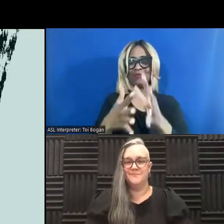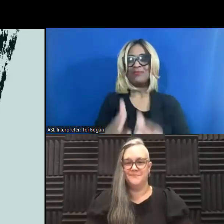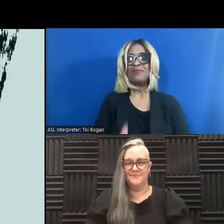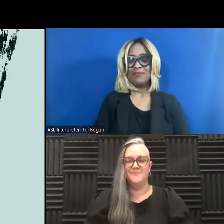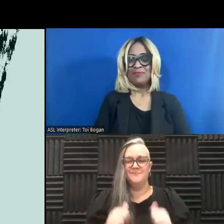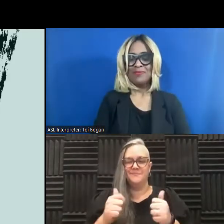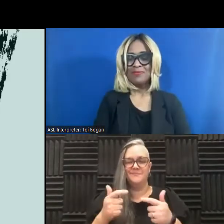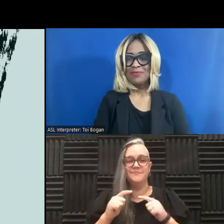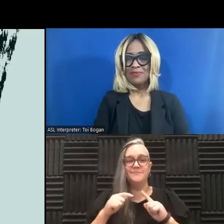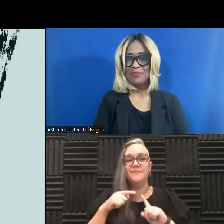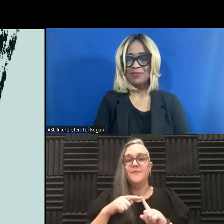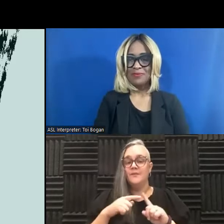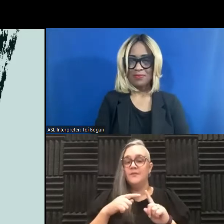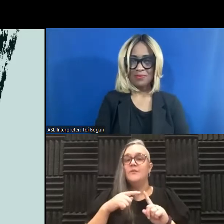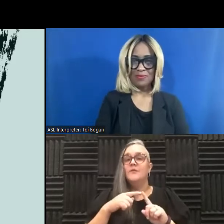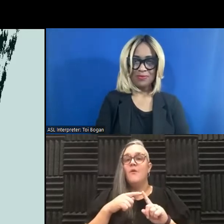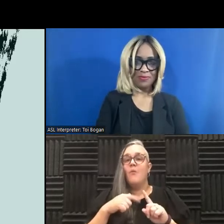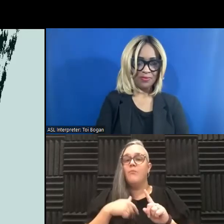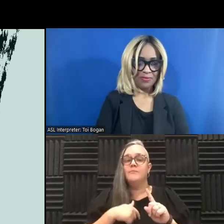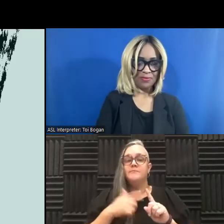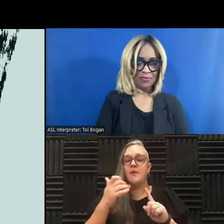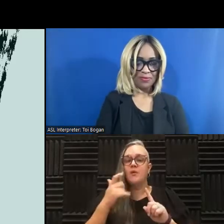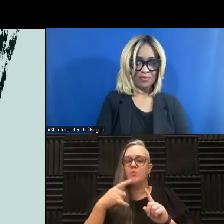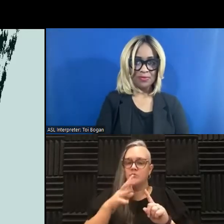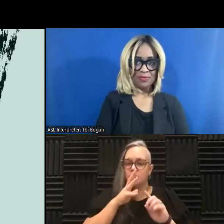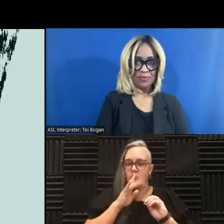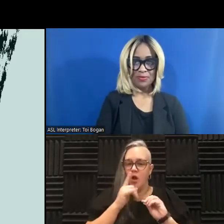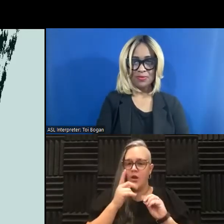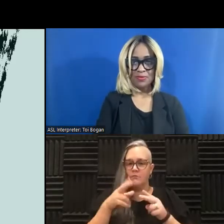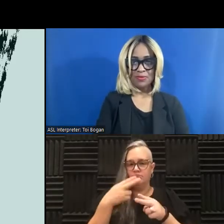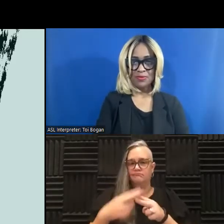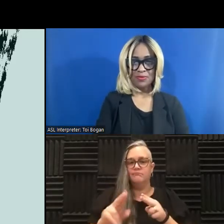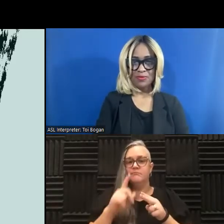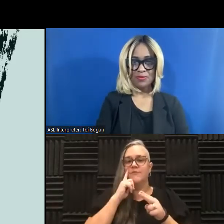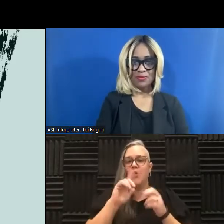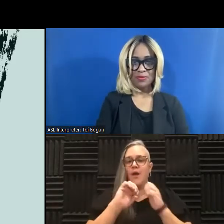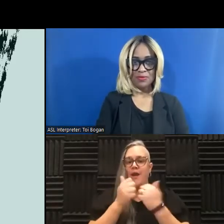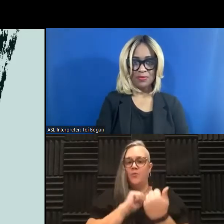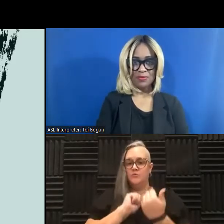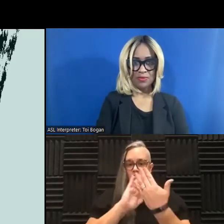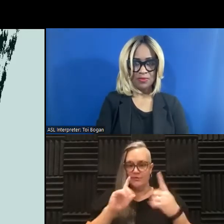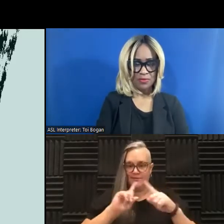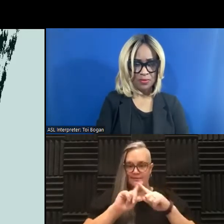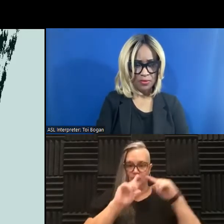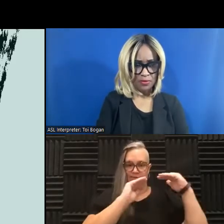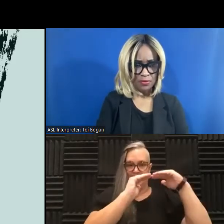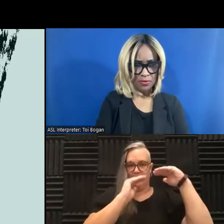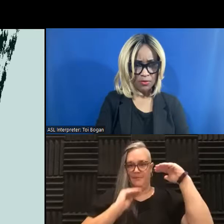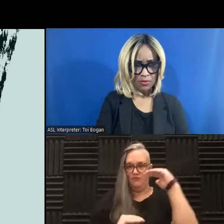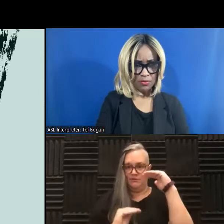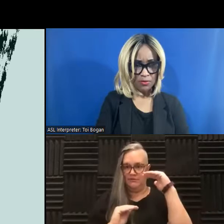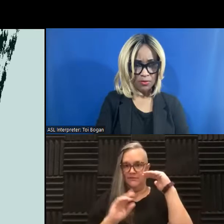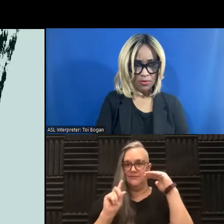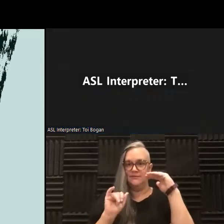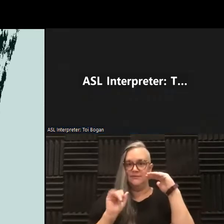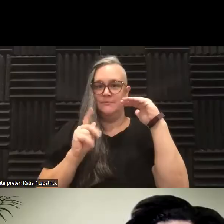I want to just take a couple minutes here to talk about efforts to address disparities. So these are some of the activities that